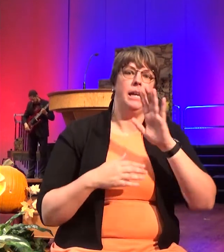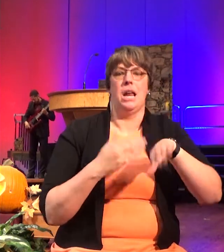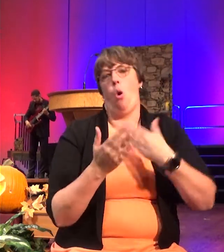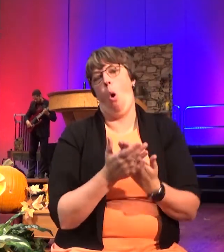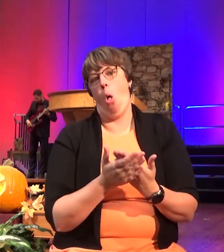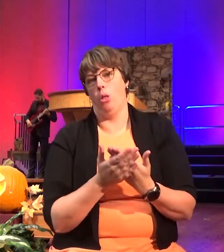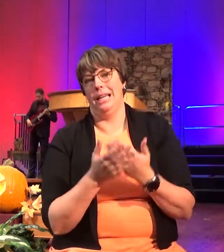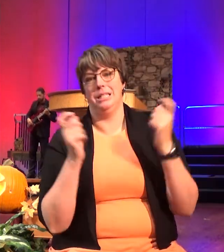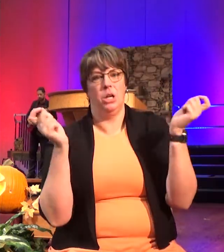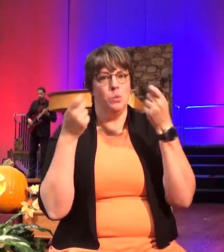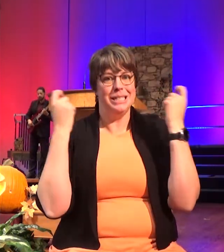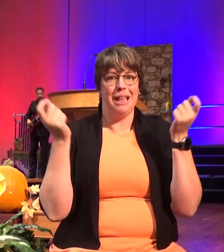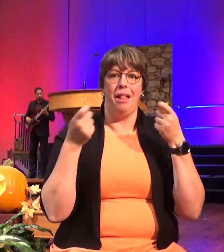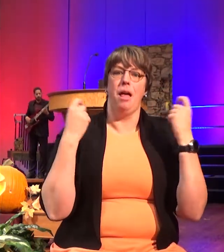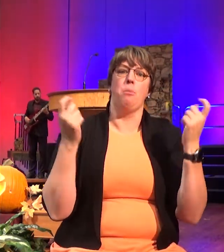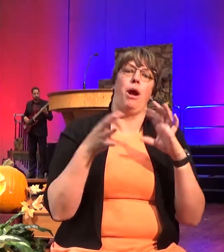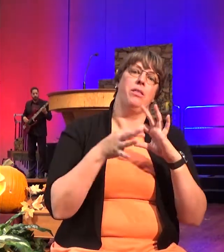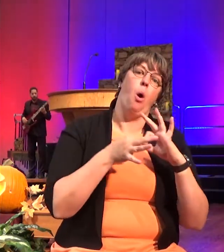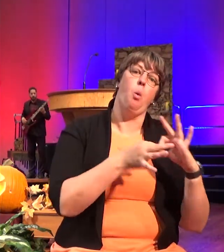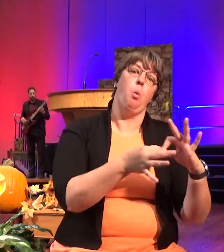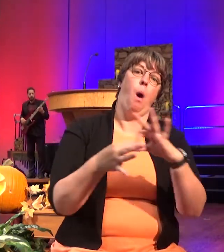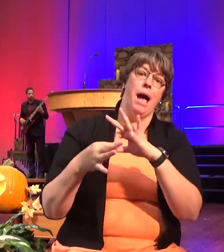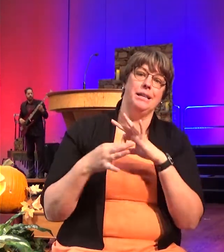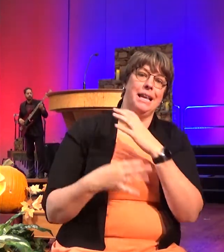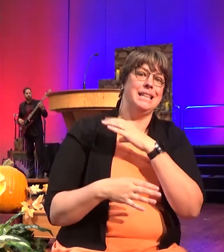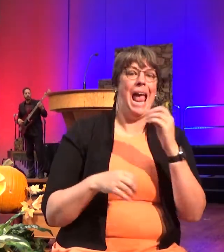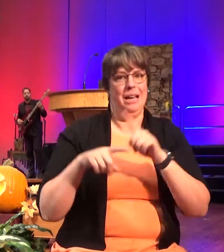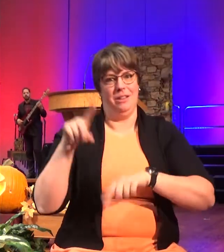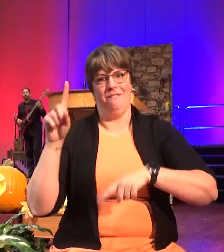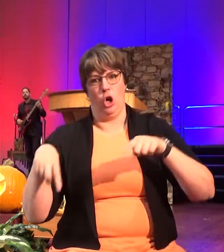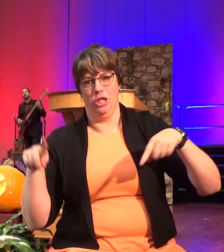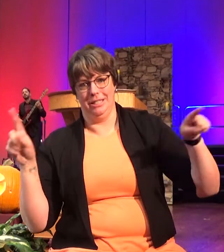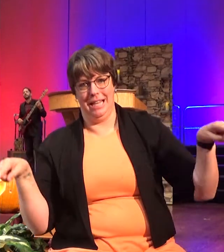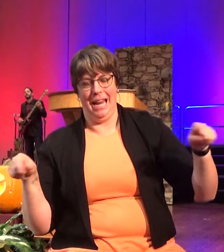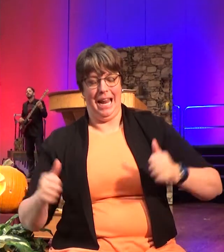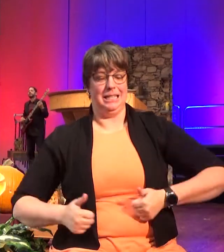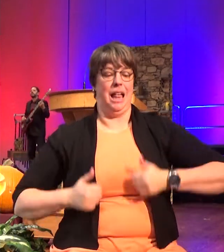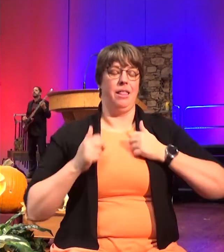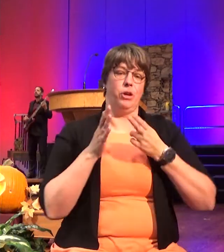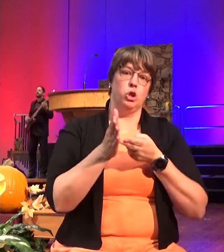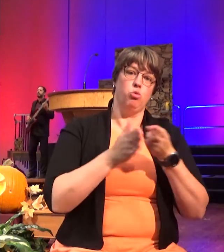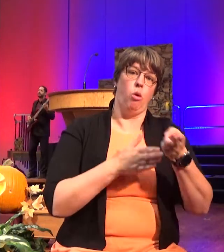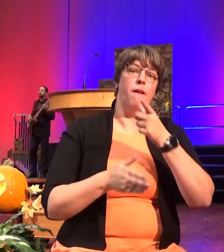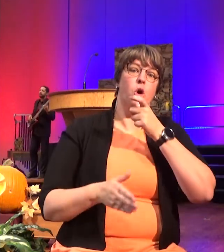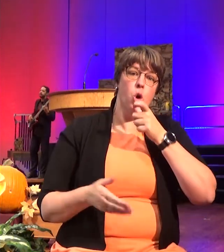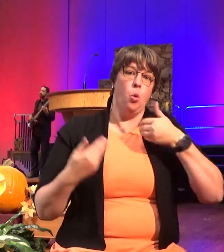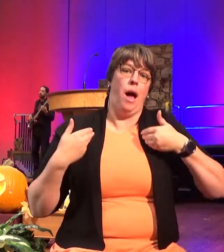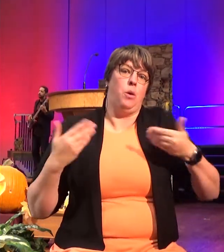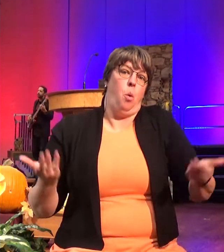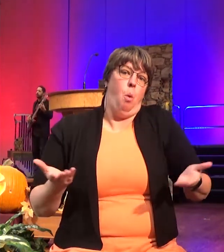celebrate the oneness and the diversity that is the living truth of who and what we are. We give